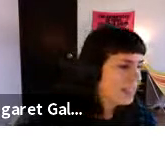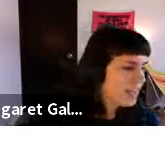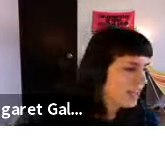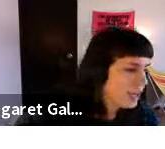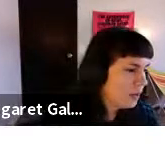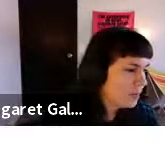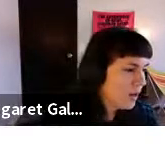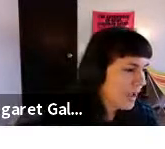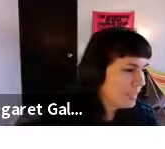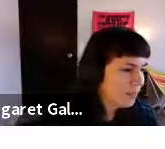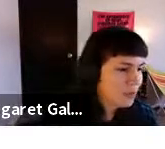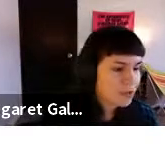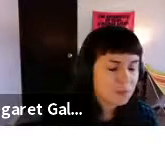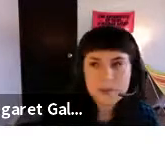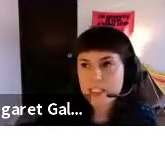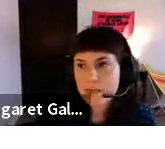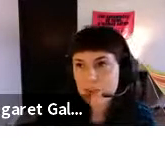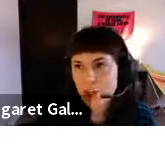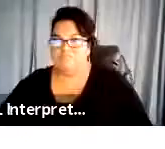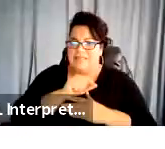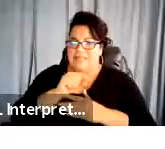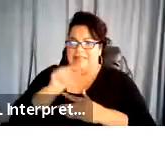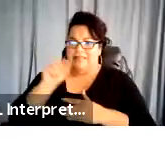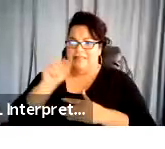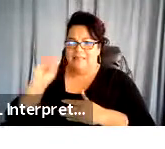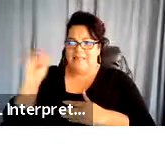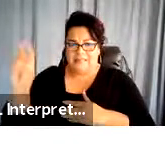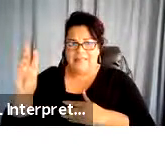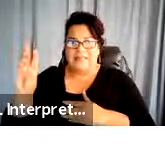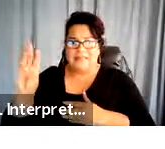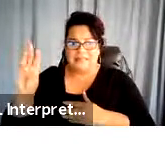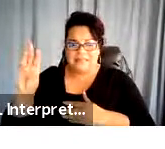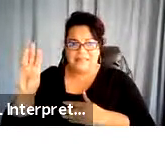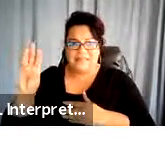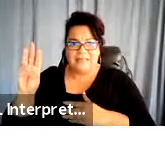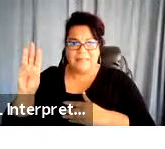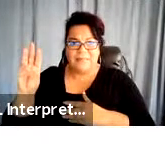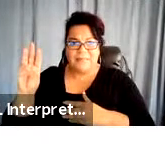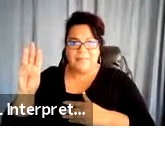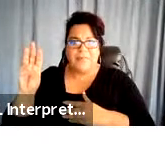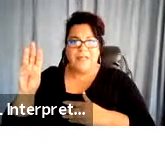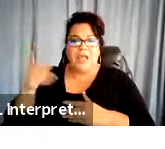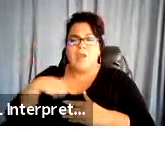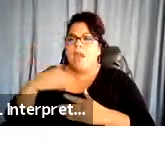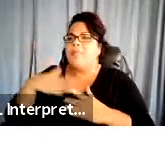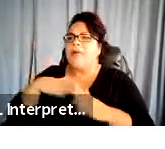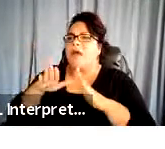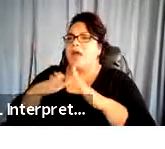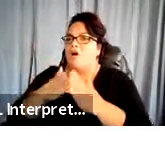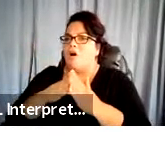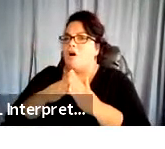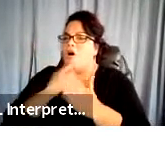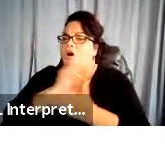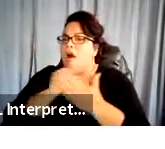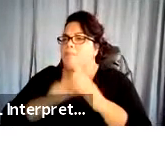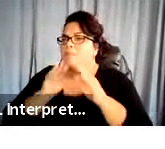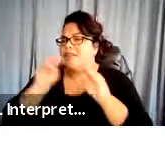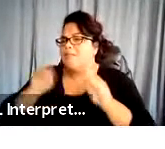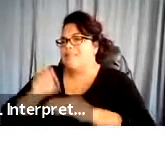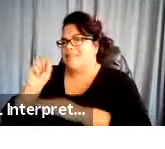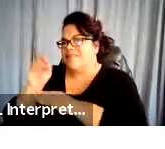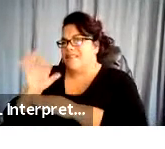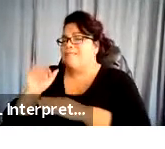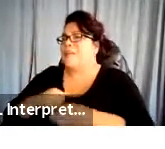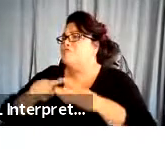when you had that first museum show at the cartoon art museum in San Francisco, which sort of started